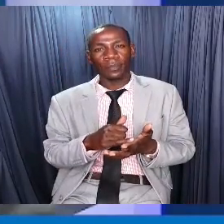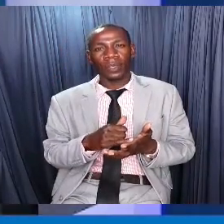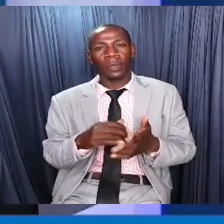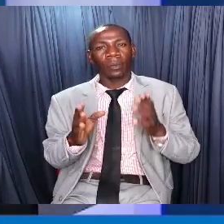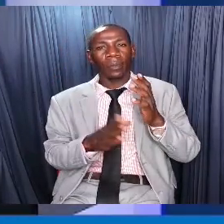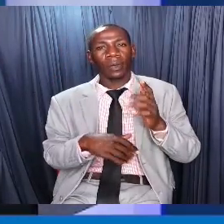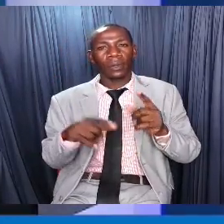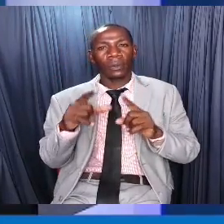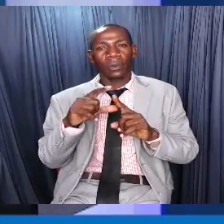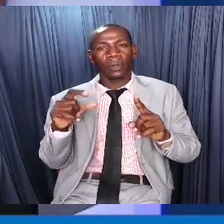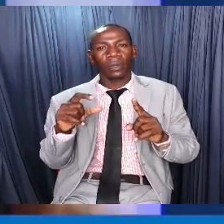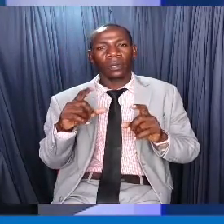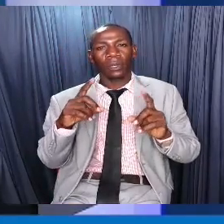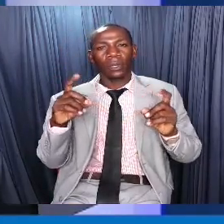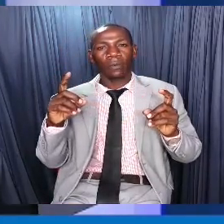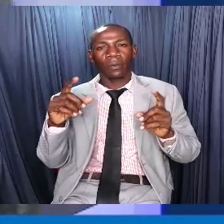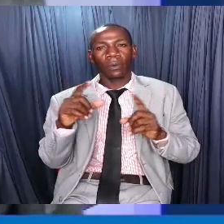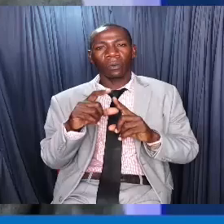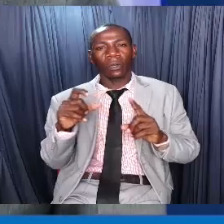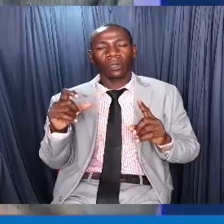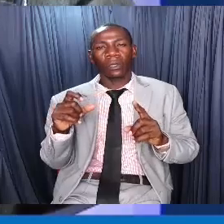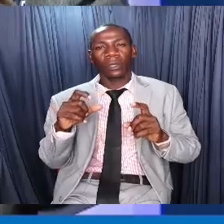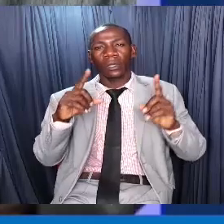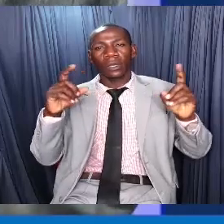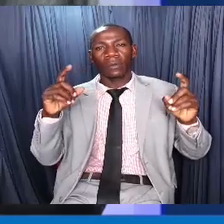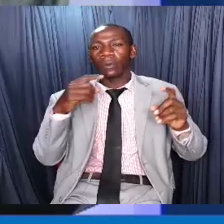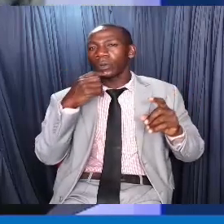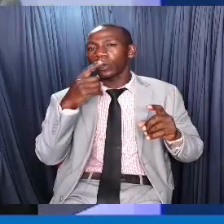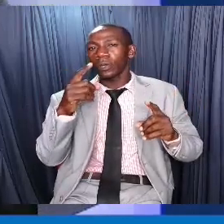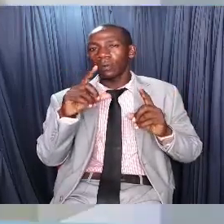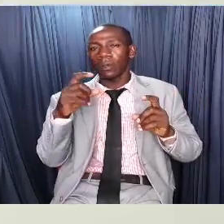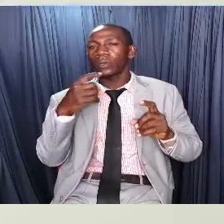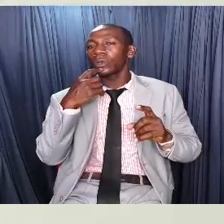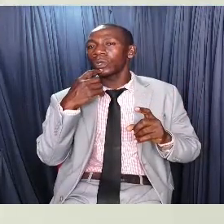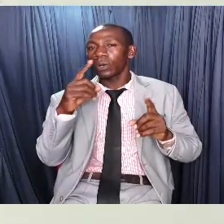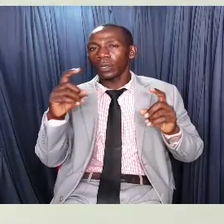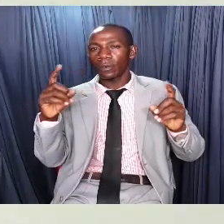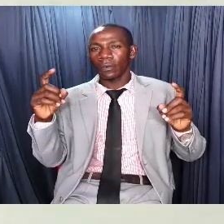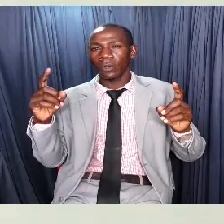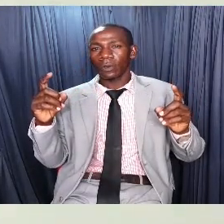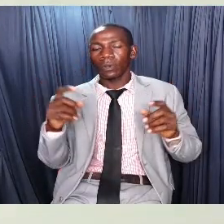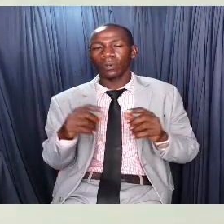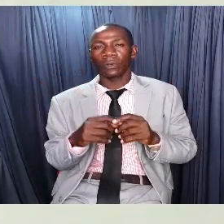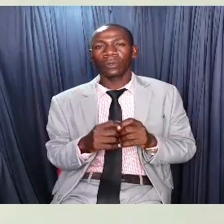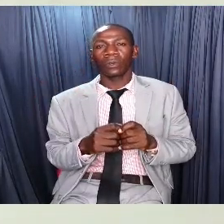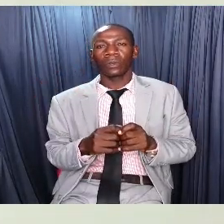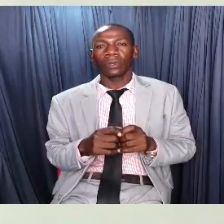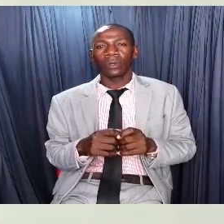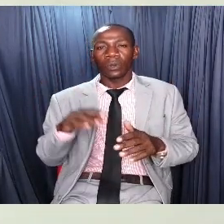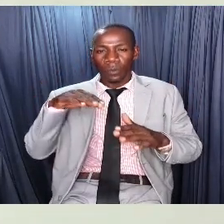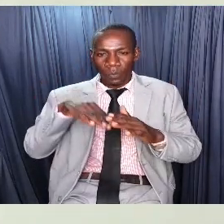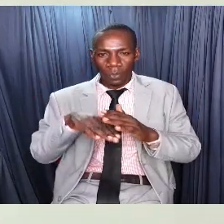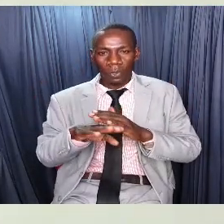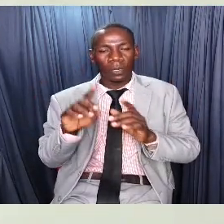baya. Something evil. Na neno vibaya. Spoken ill of. Na neno vibaya. Spoken ill of. Na neno vibaya. And spoken ill of. Unaenda kuokoka